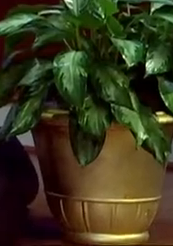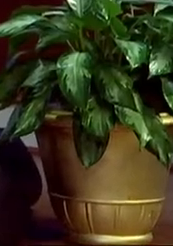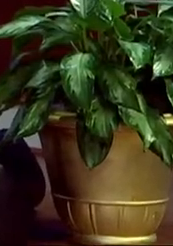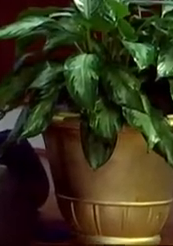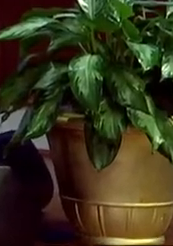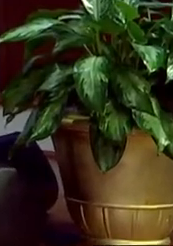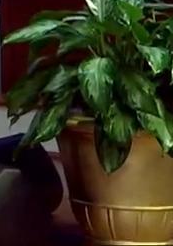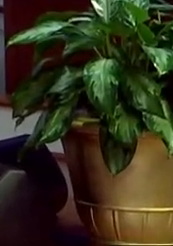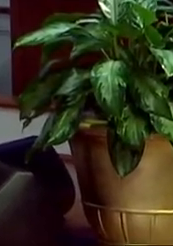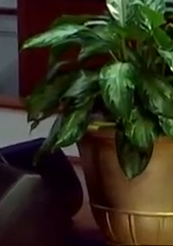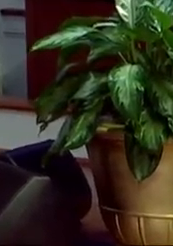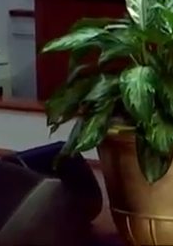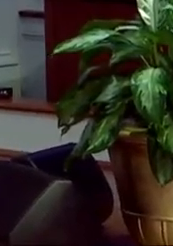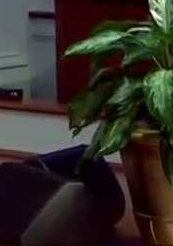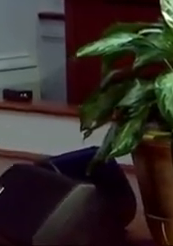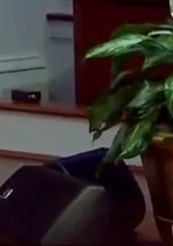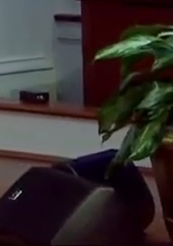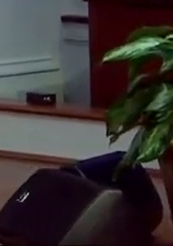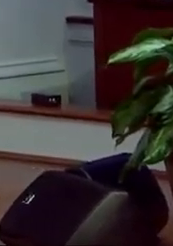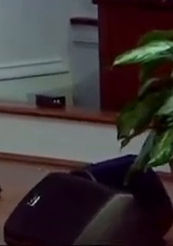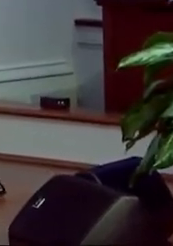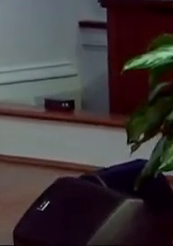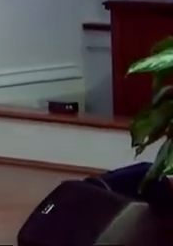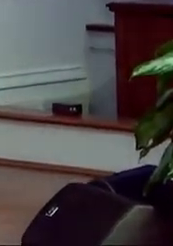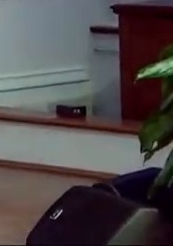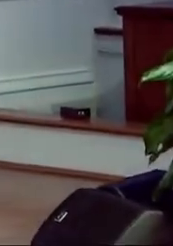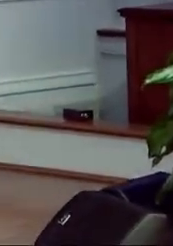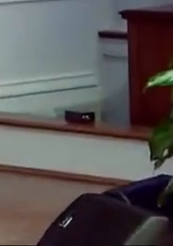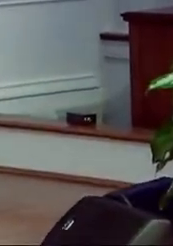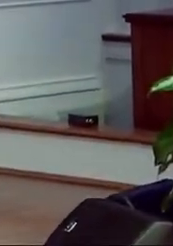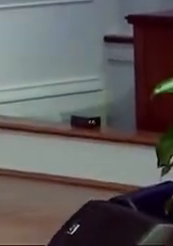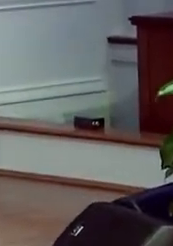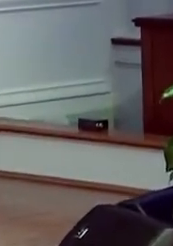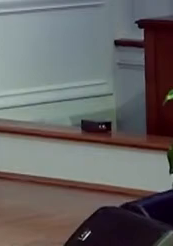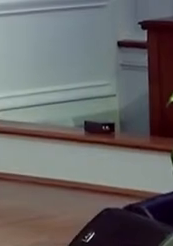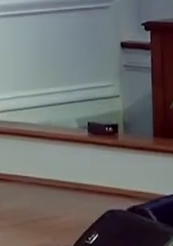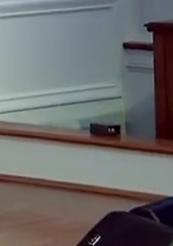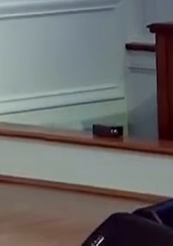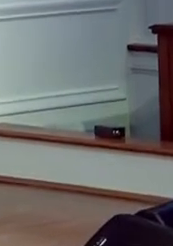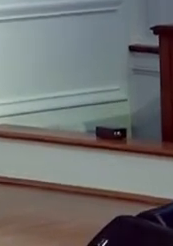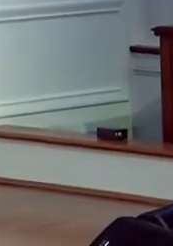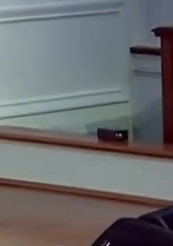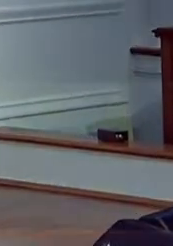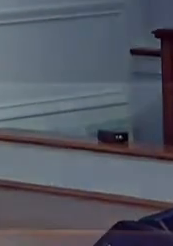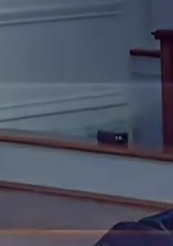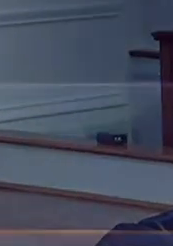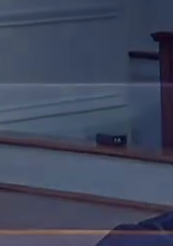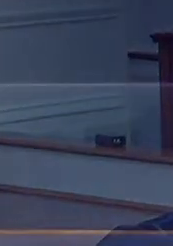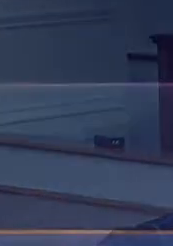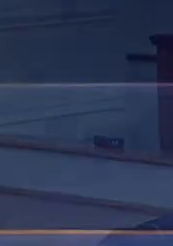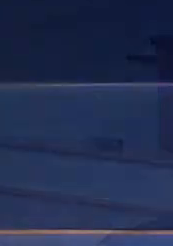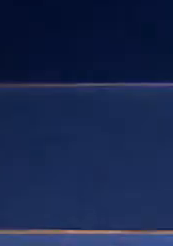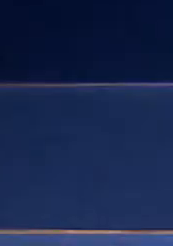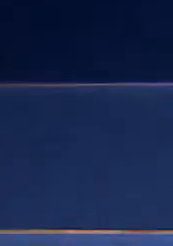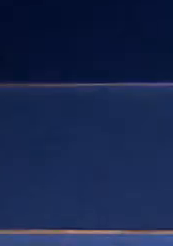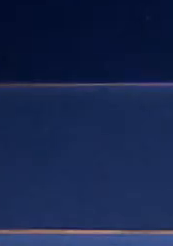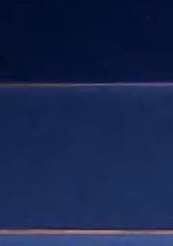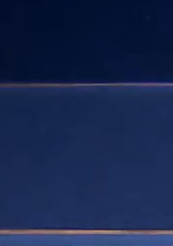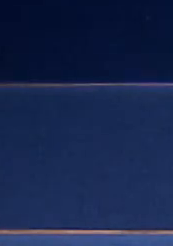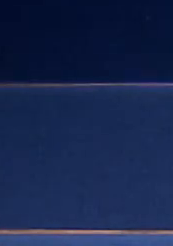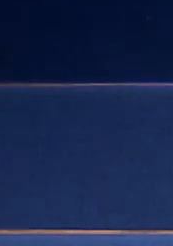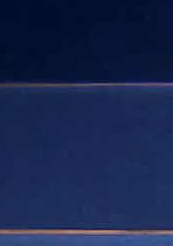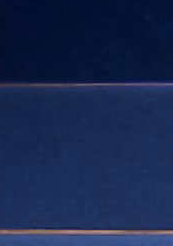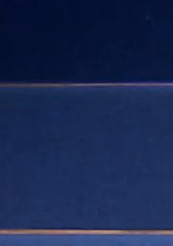Too far, Pastor Saunders. I'm going to ask the elders of the church to come quickly. Elders, all the elders that are present, we're going to ask you to come